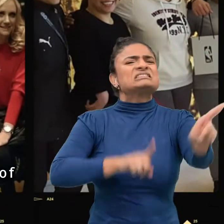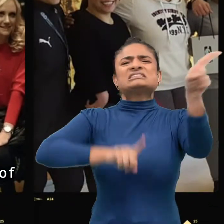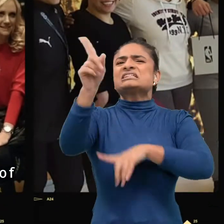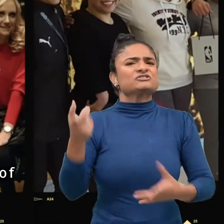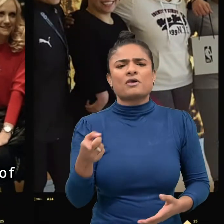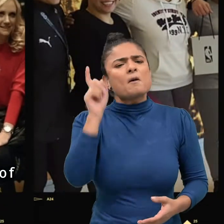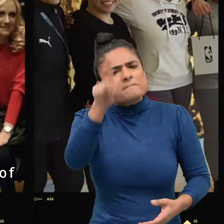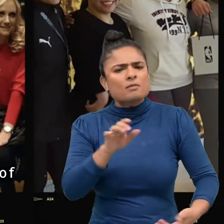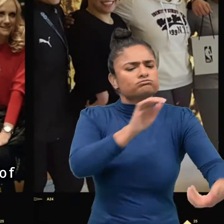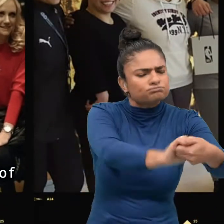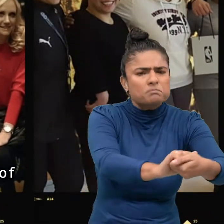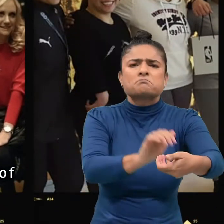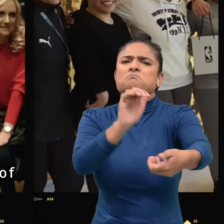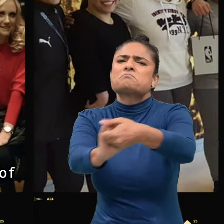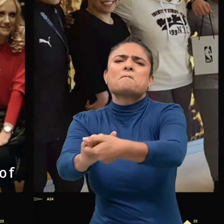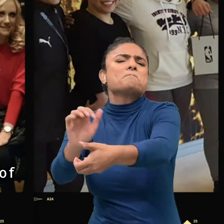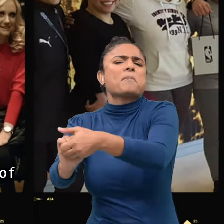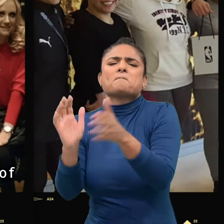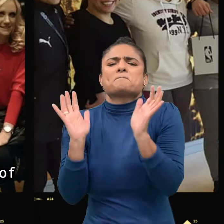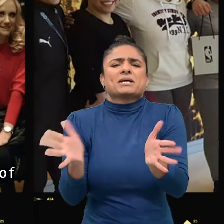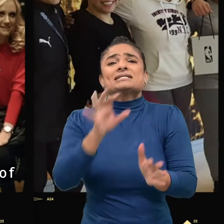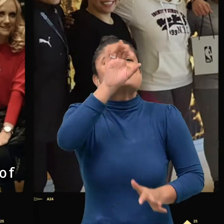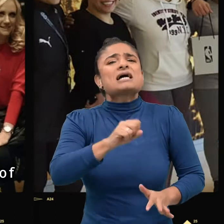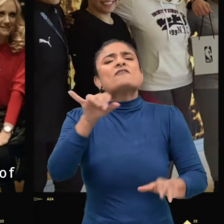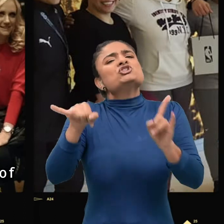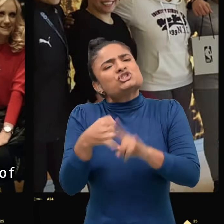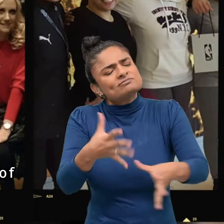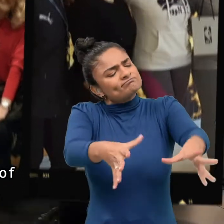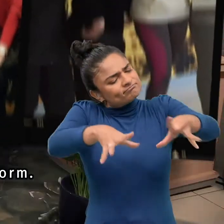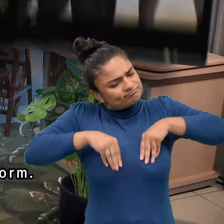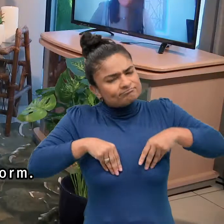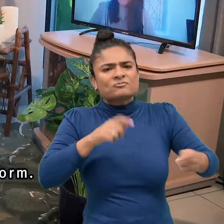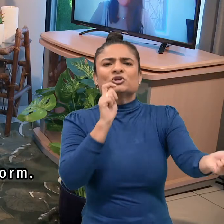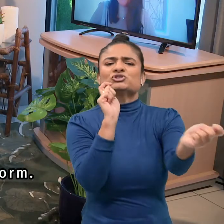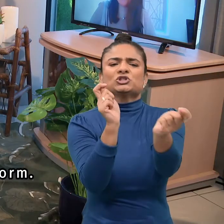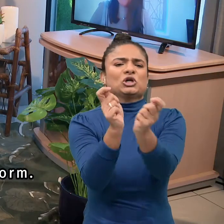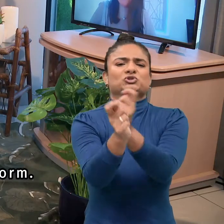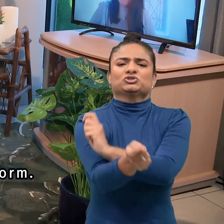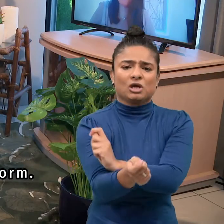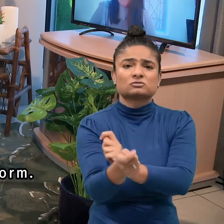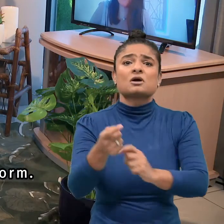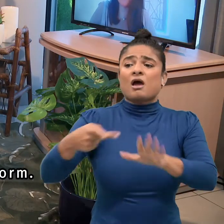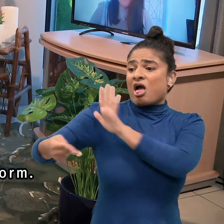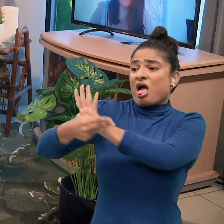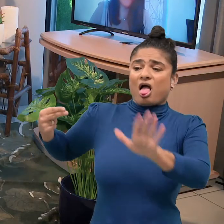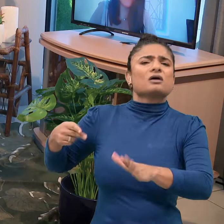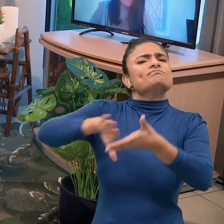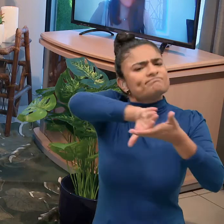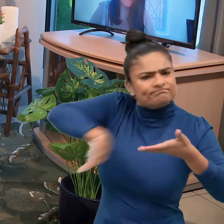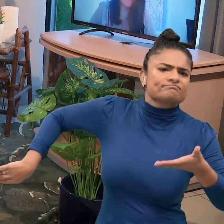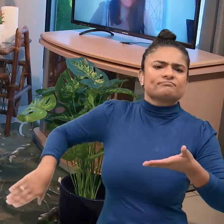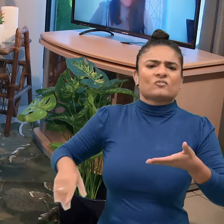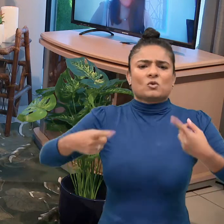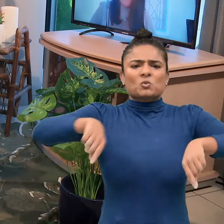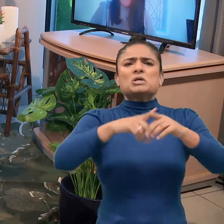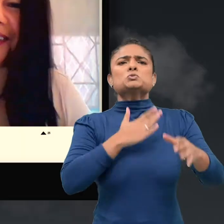a collaborative item that all of South Africa should just embrace, and we need to break away from the norm. We don't want to